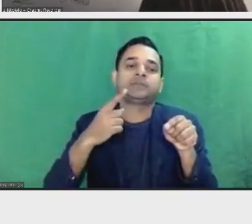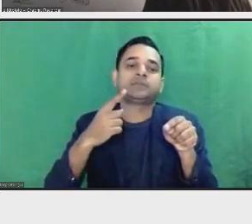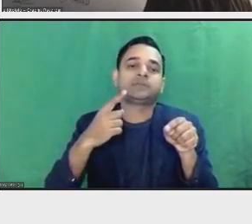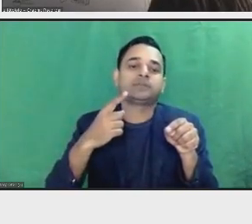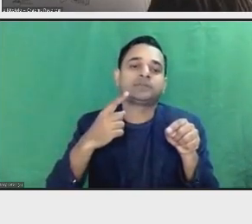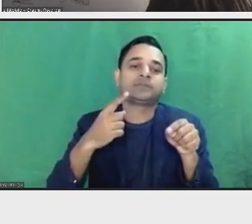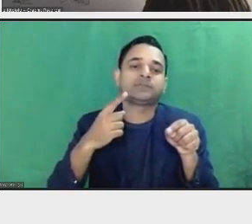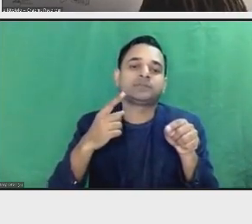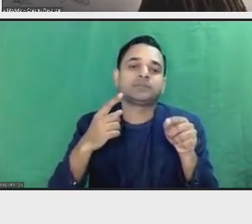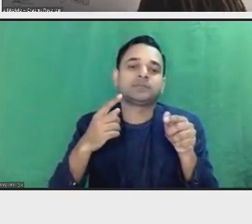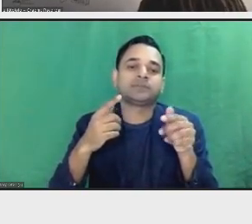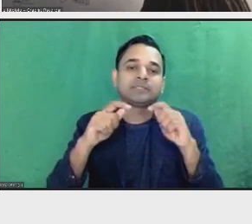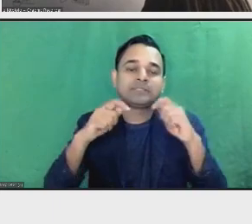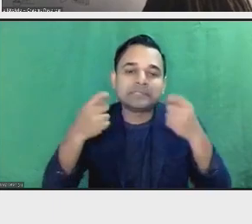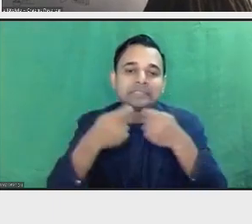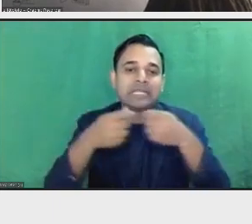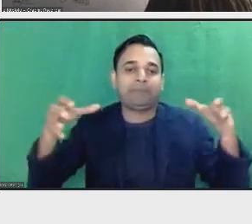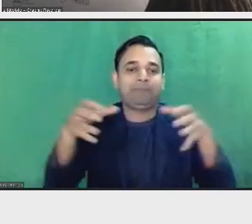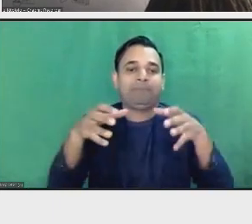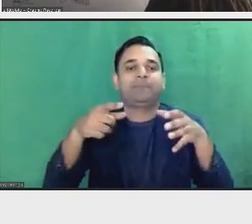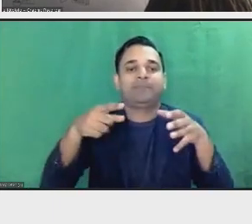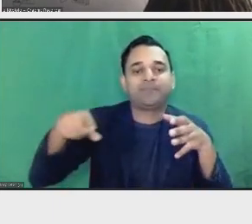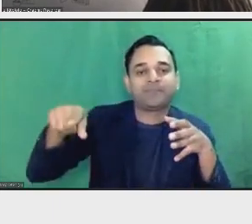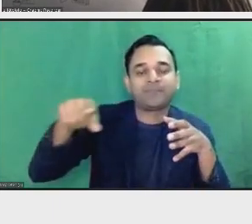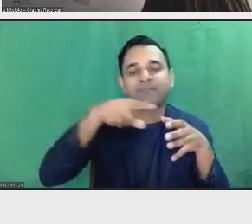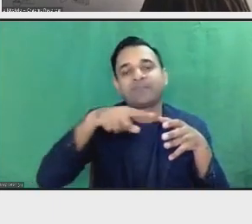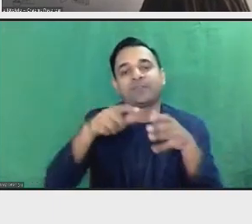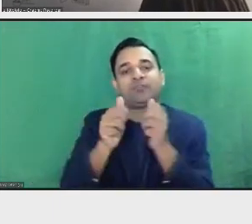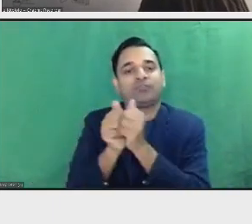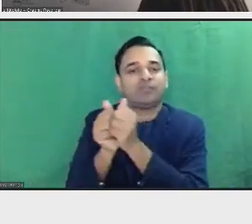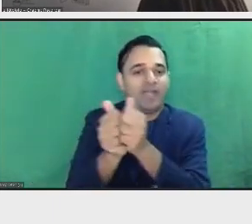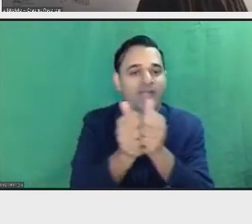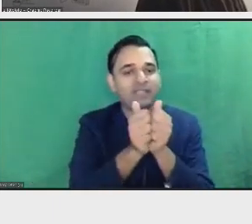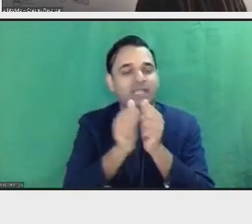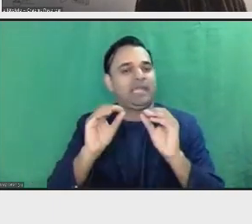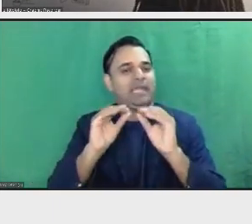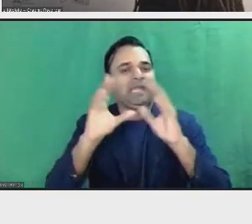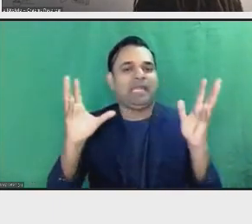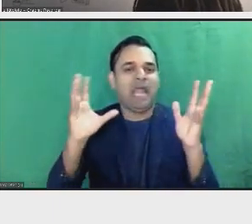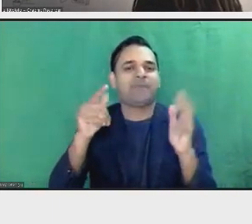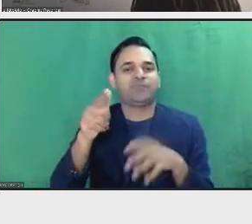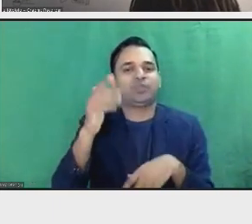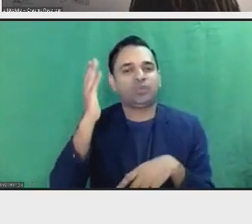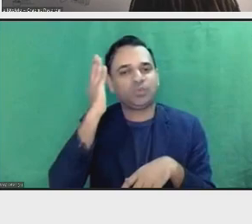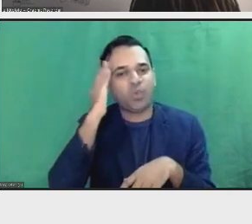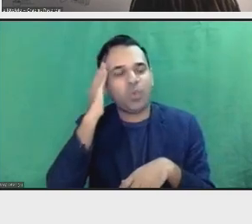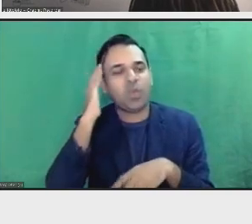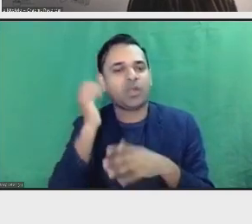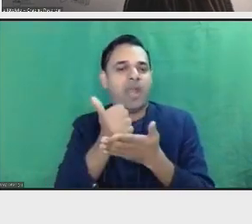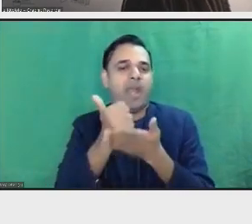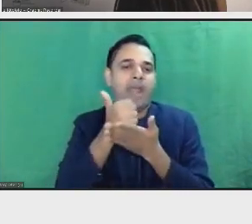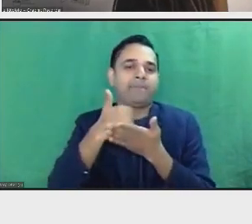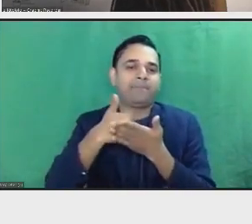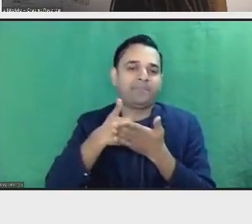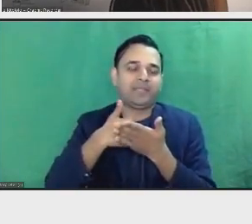event together. So that's Claire, Madarang, and Shruti Ajit, who's really helped me put this all together. So thank you all